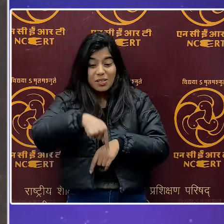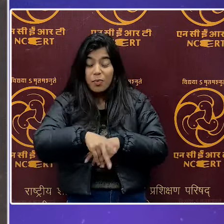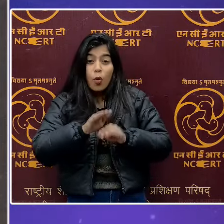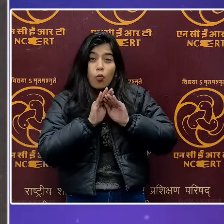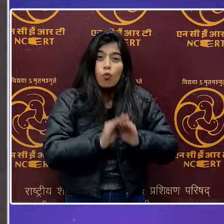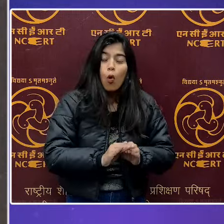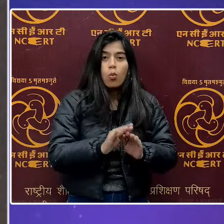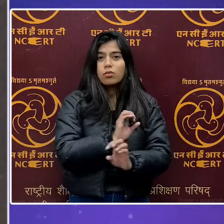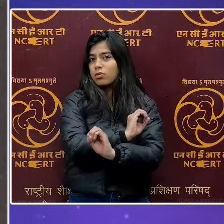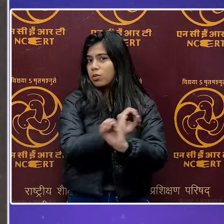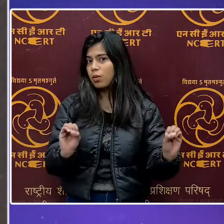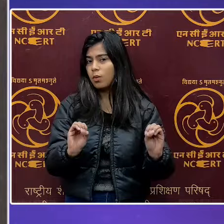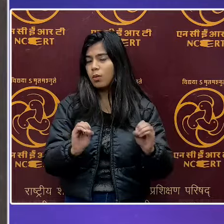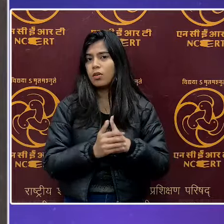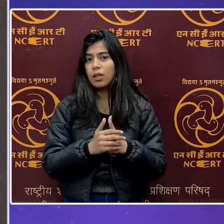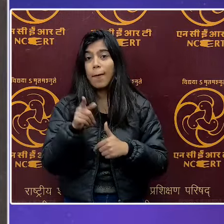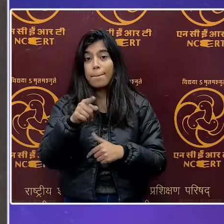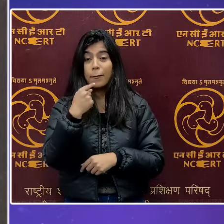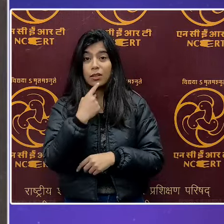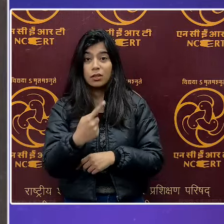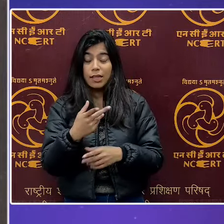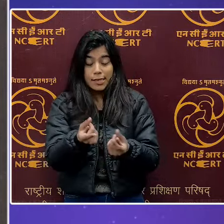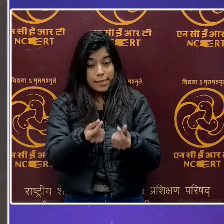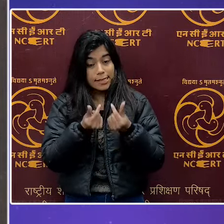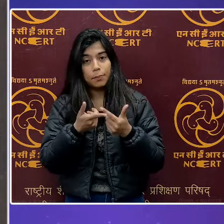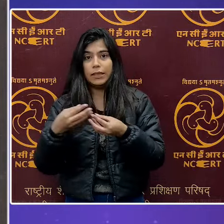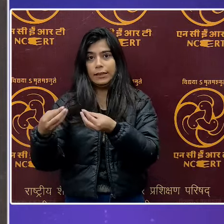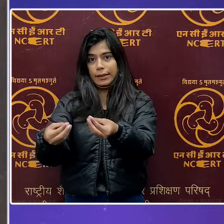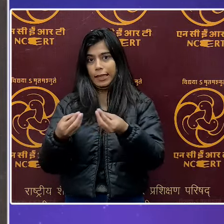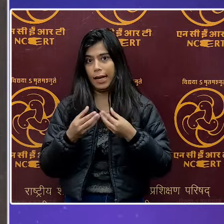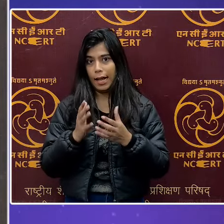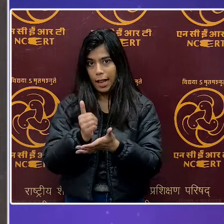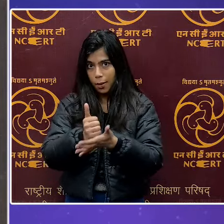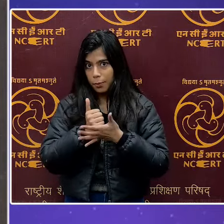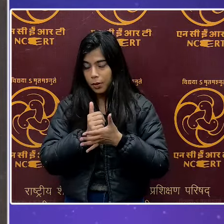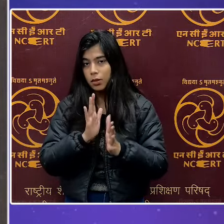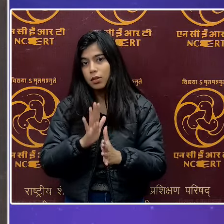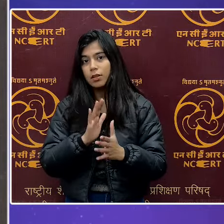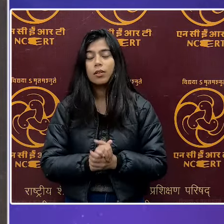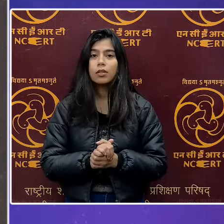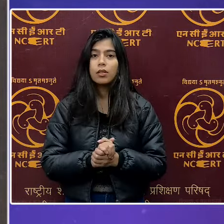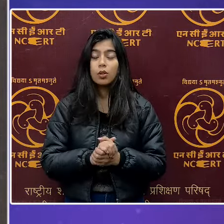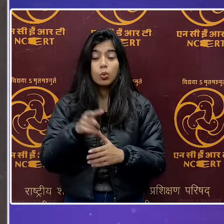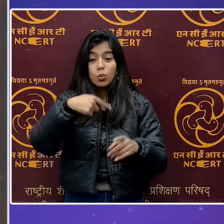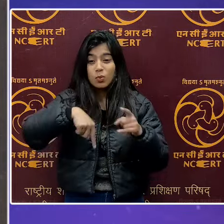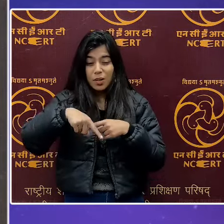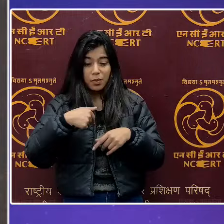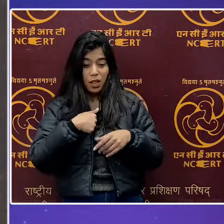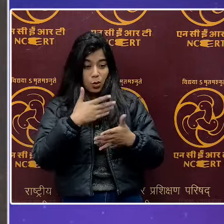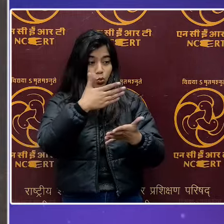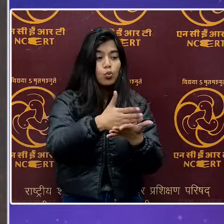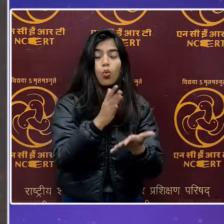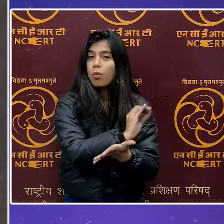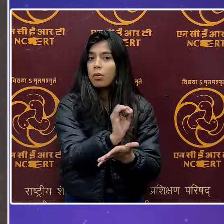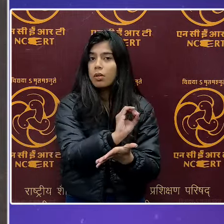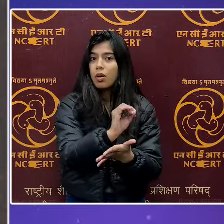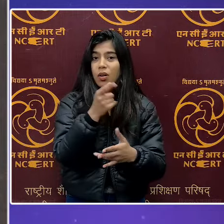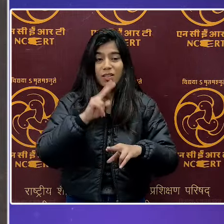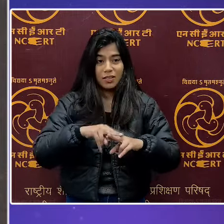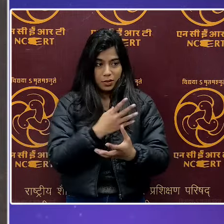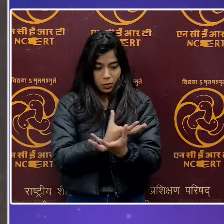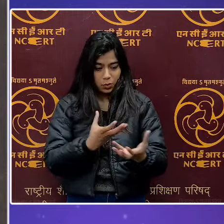but it has already gained some speed. Because of inertia, it will not be able to stop, because to stop an object, you again